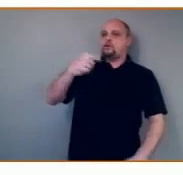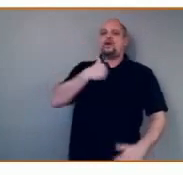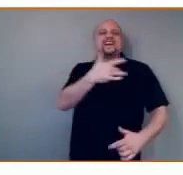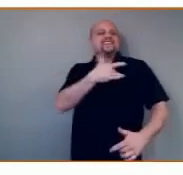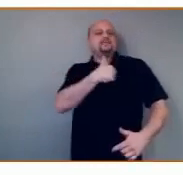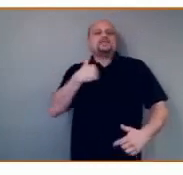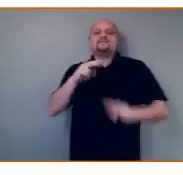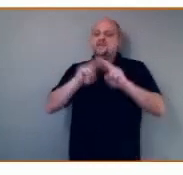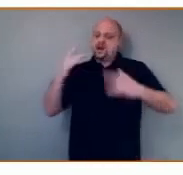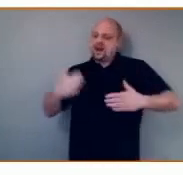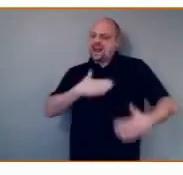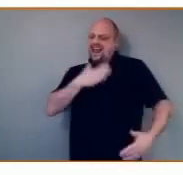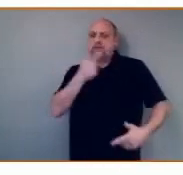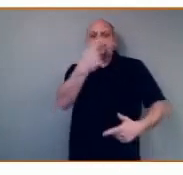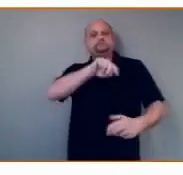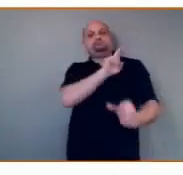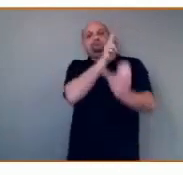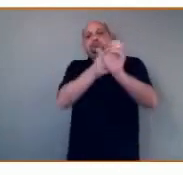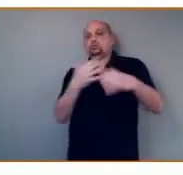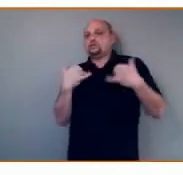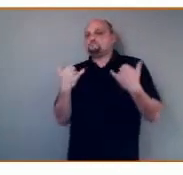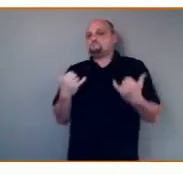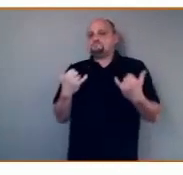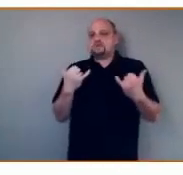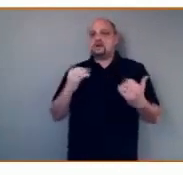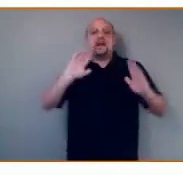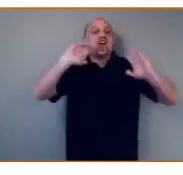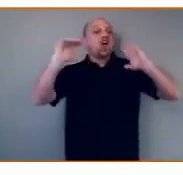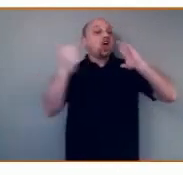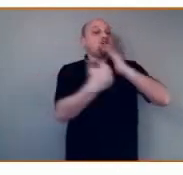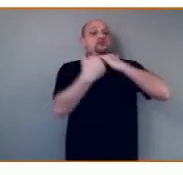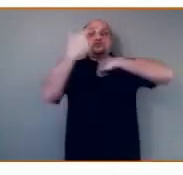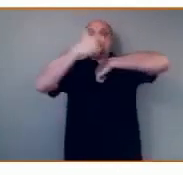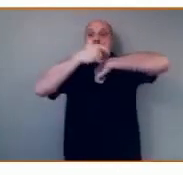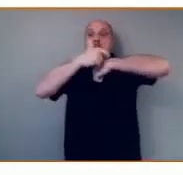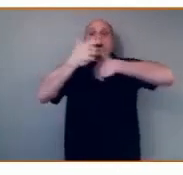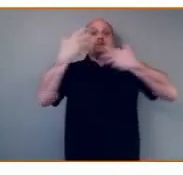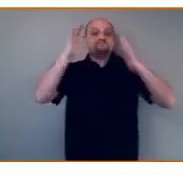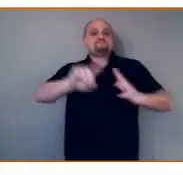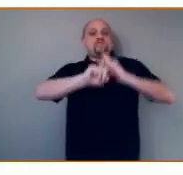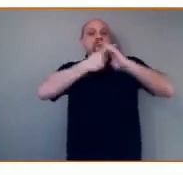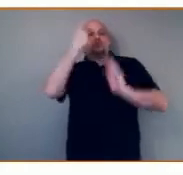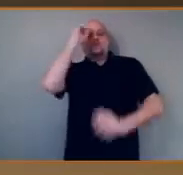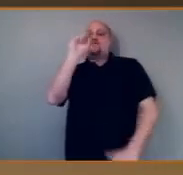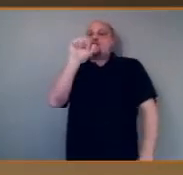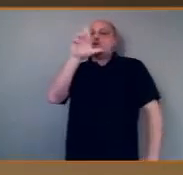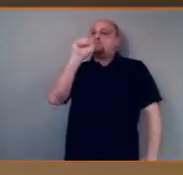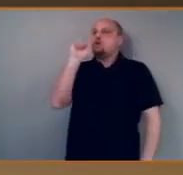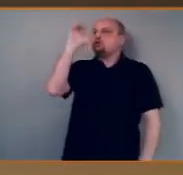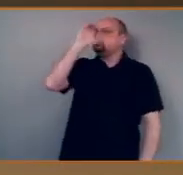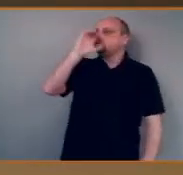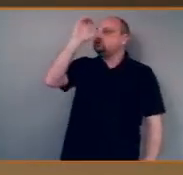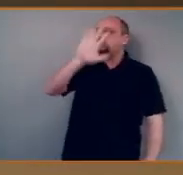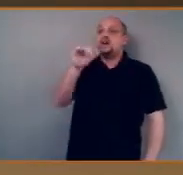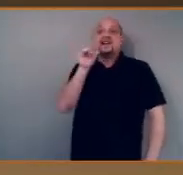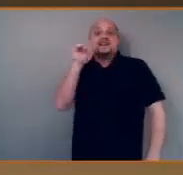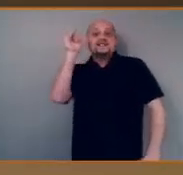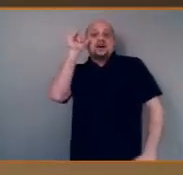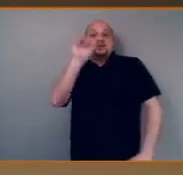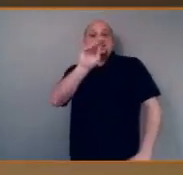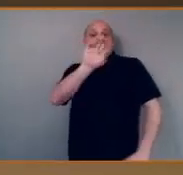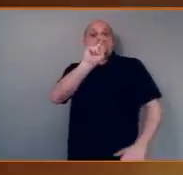join us today. A new chapter of Mars exploration has officially begun. Yesterday, NASA's Perseverance